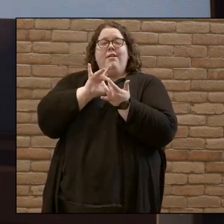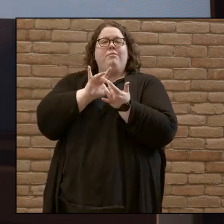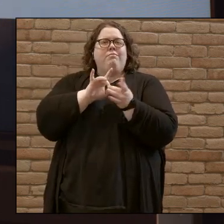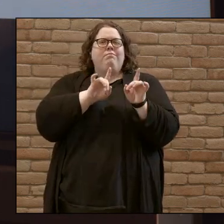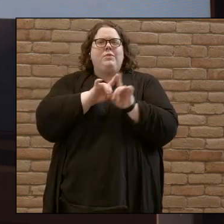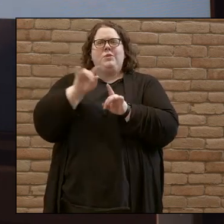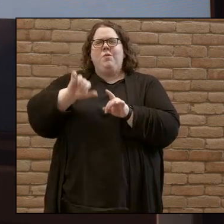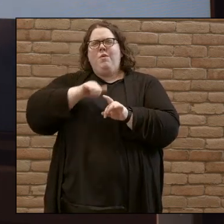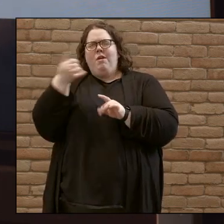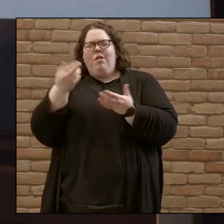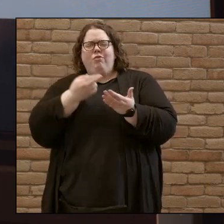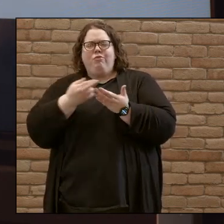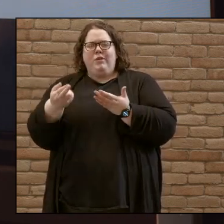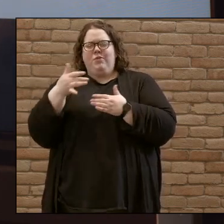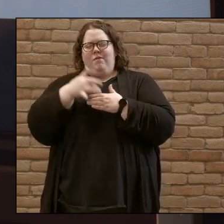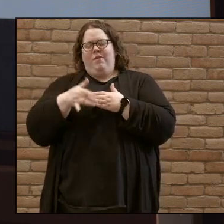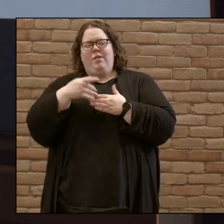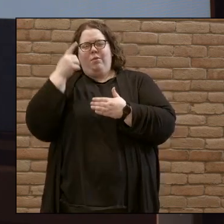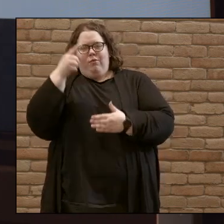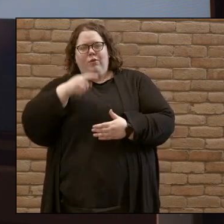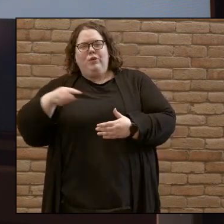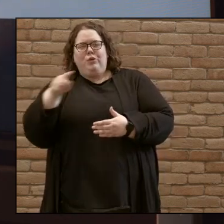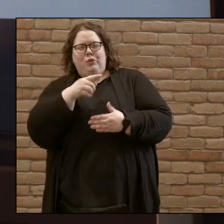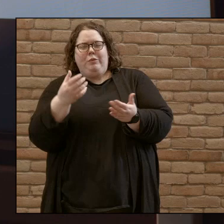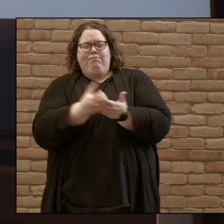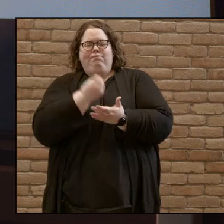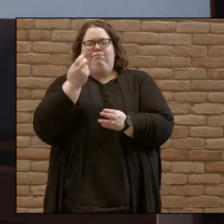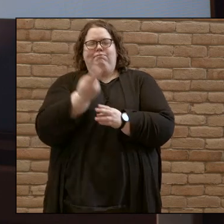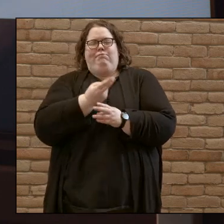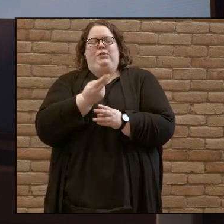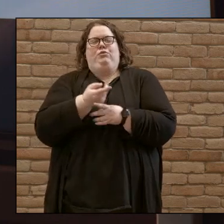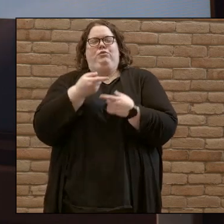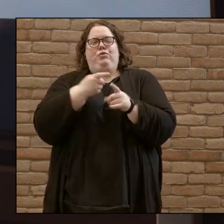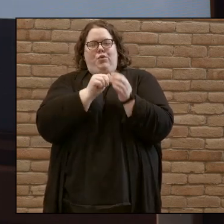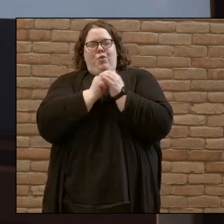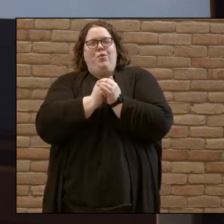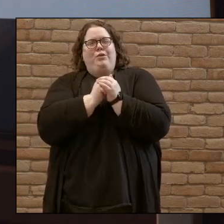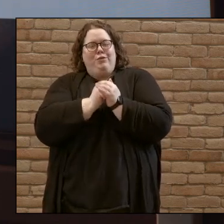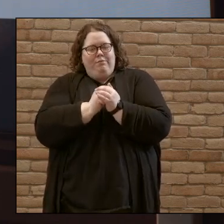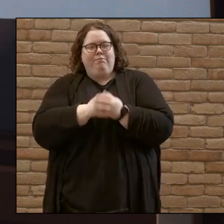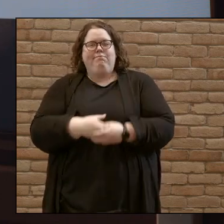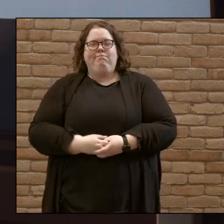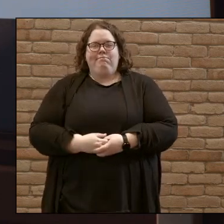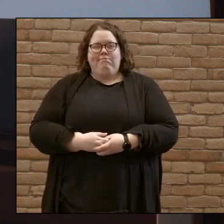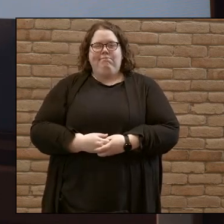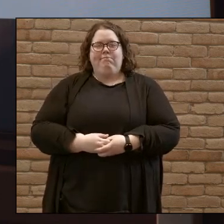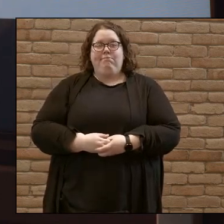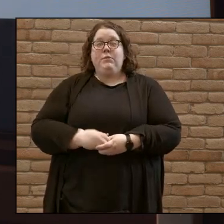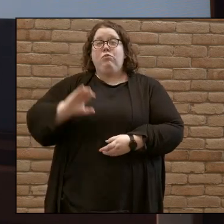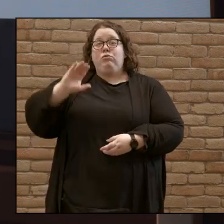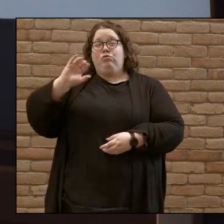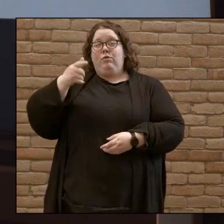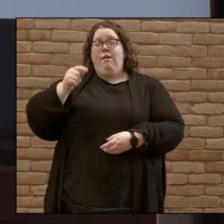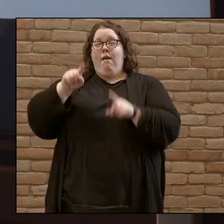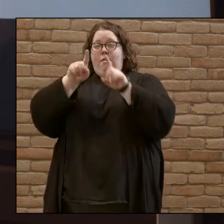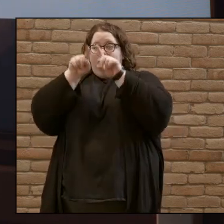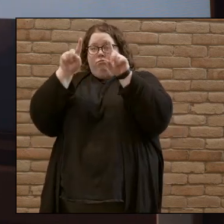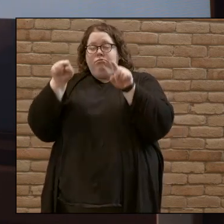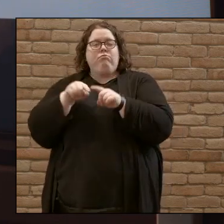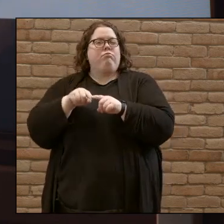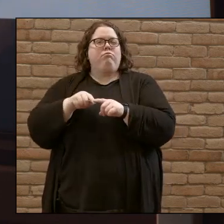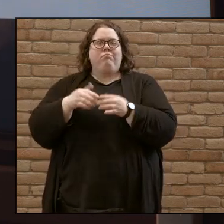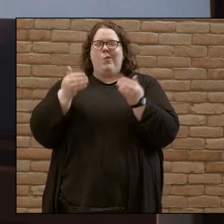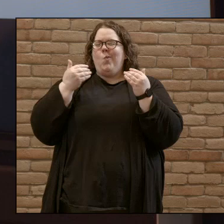different functions that you can use throughout the entire worship time that we have here today. I already mentioned the chat box. You can go ahead and